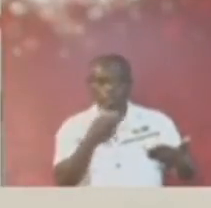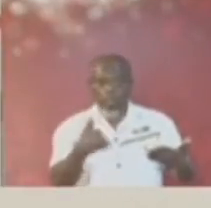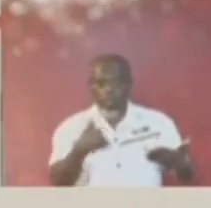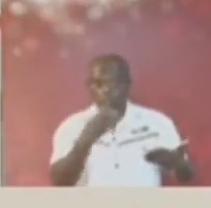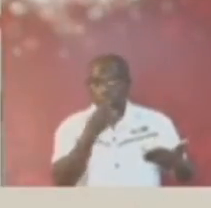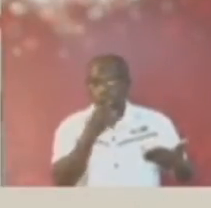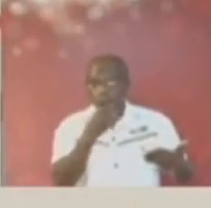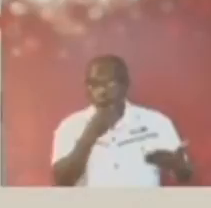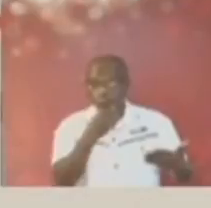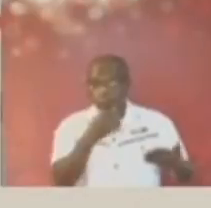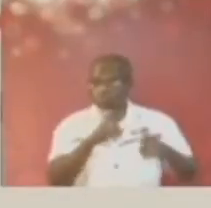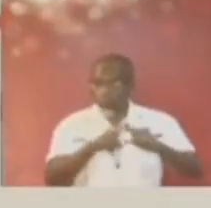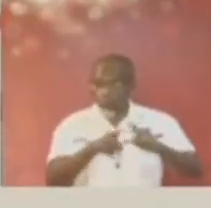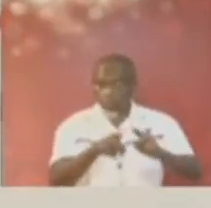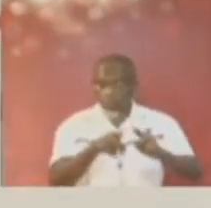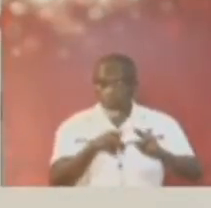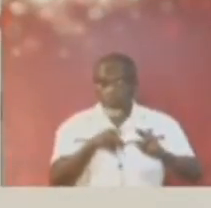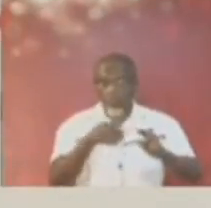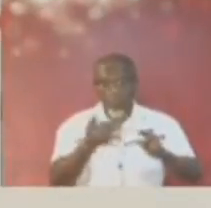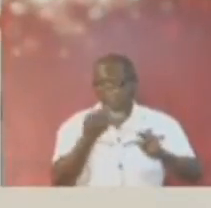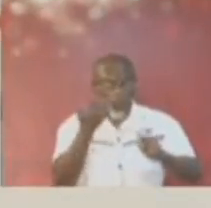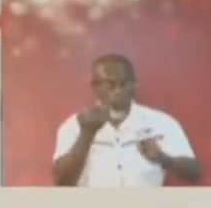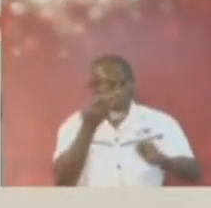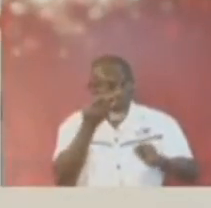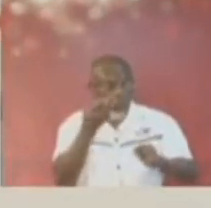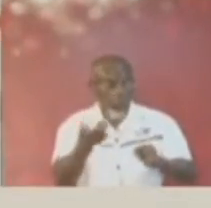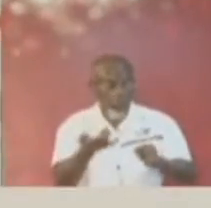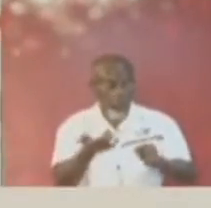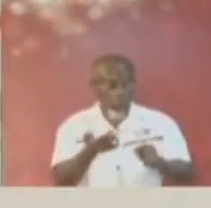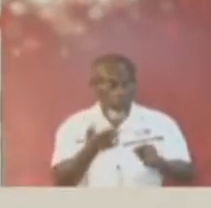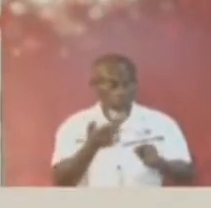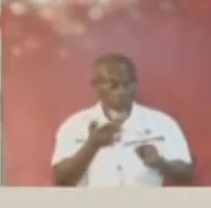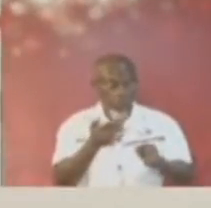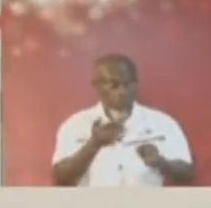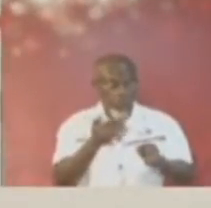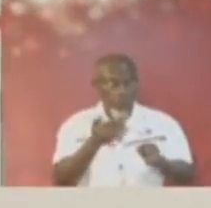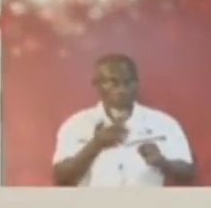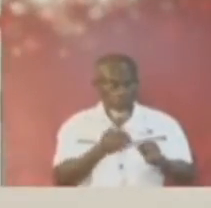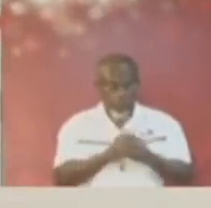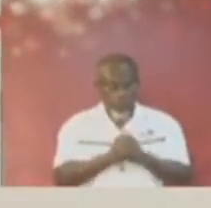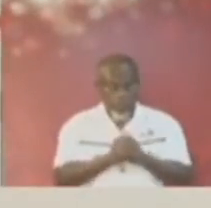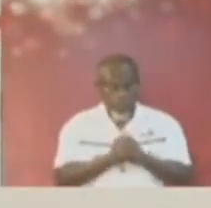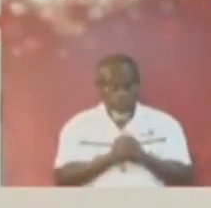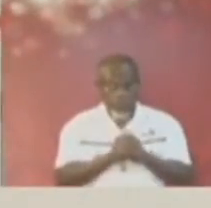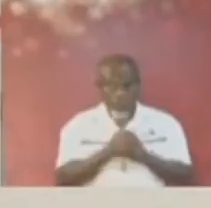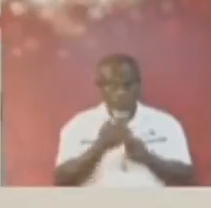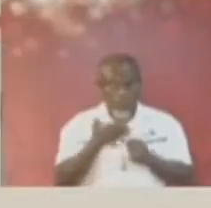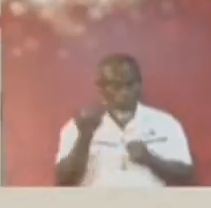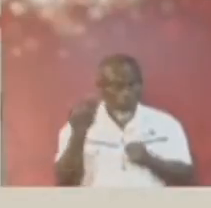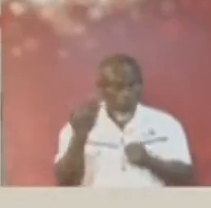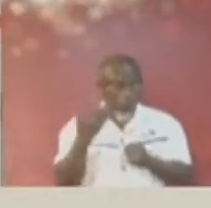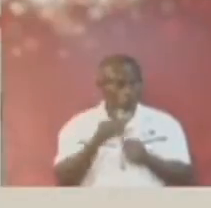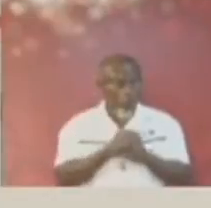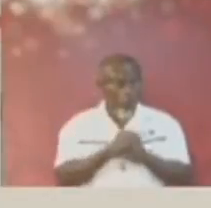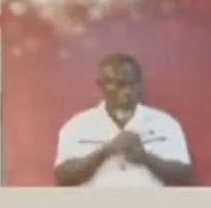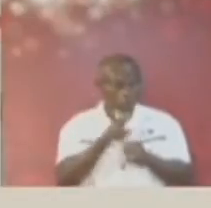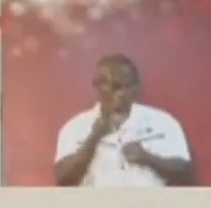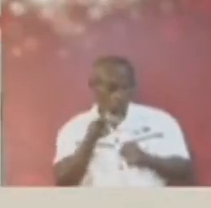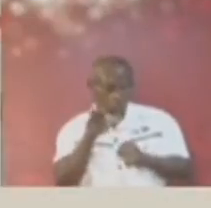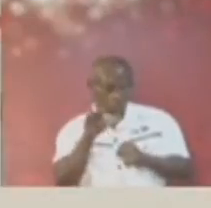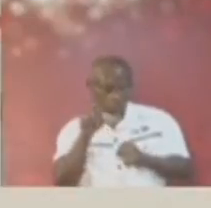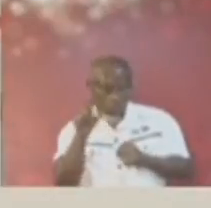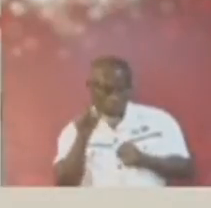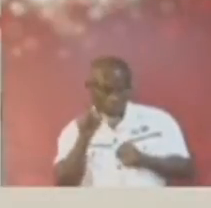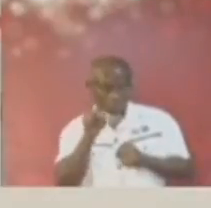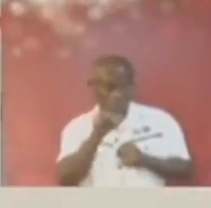each changing decade, you start at 4% between 20 to 25 years of old. That's a prevalence.